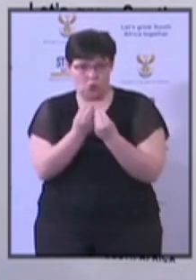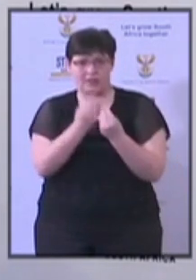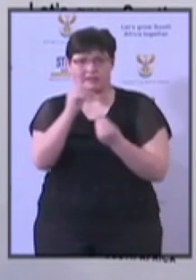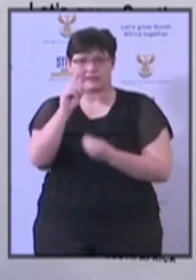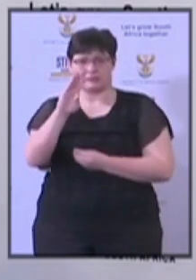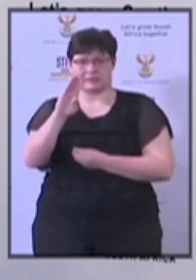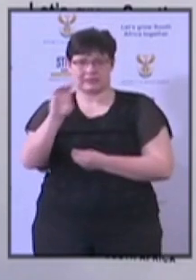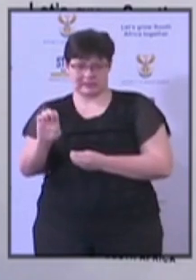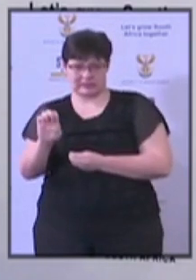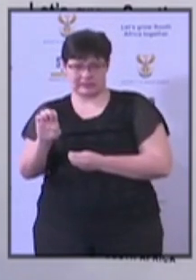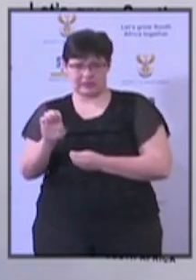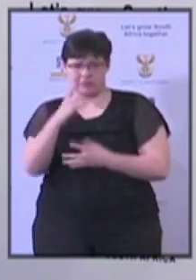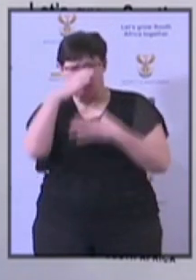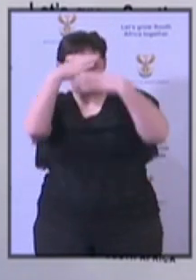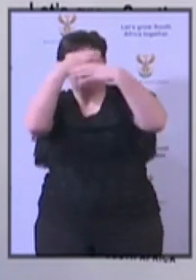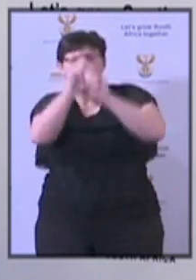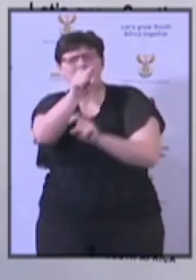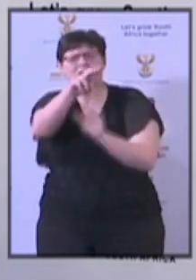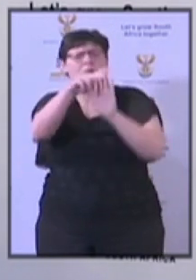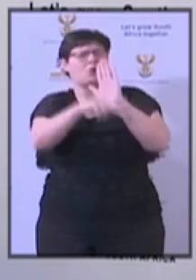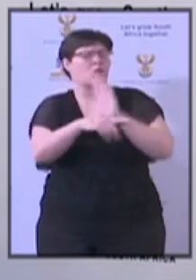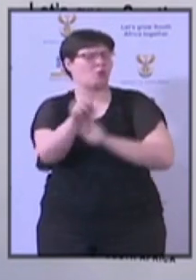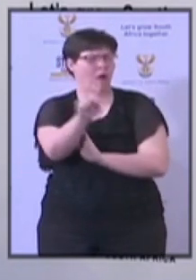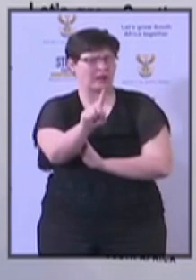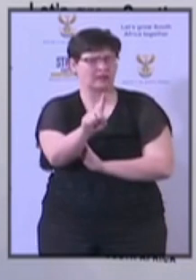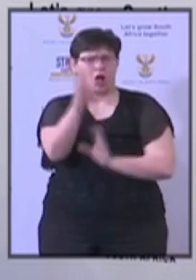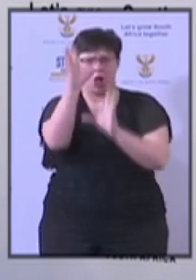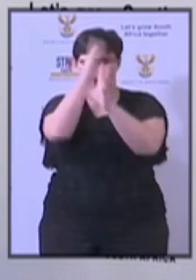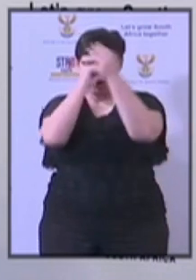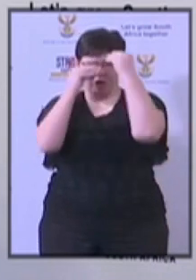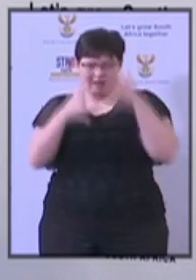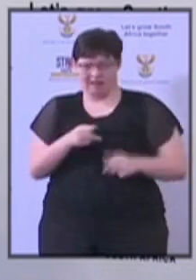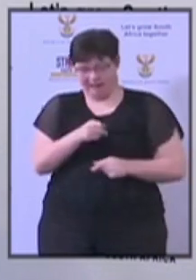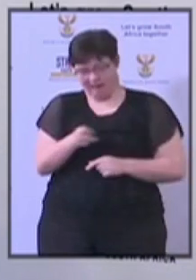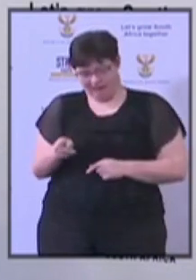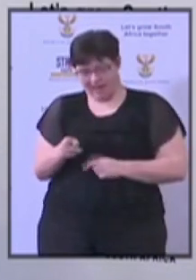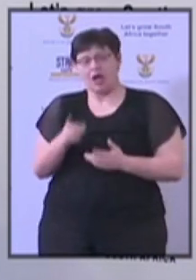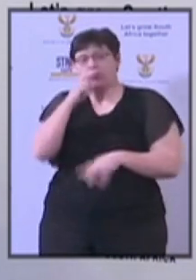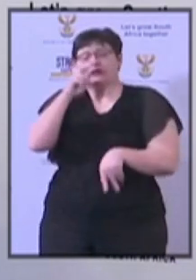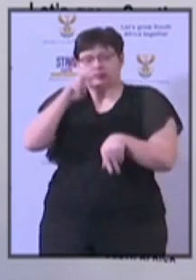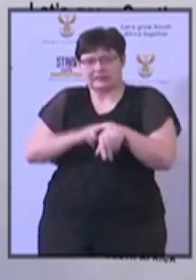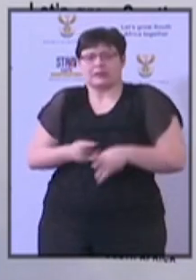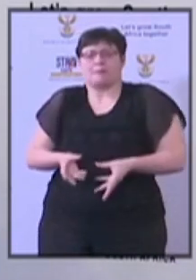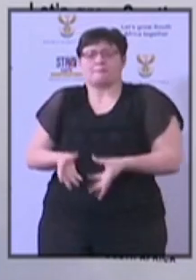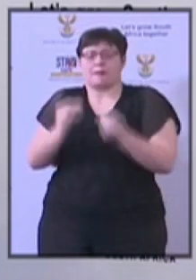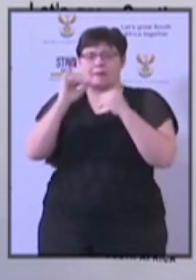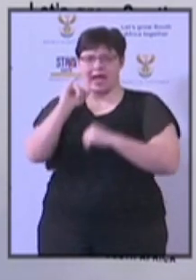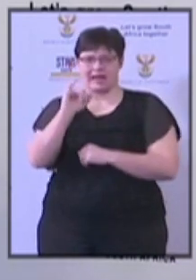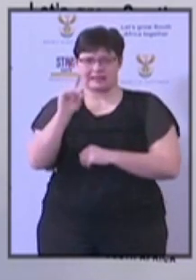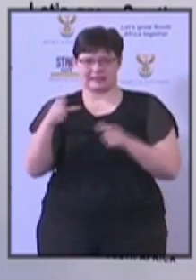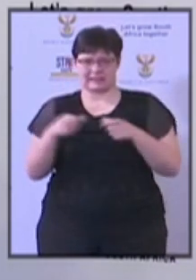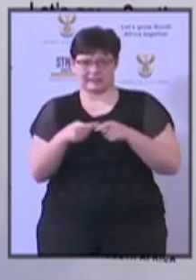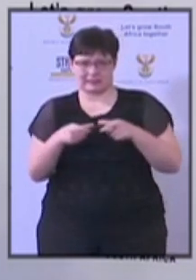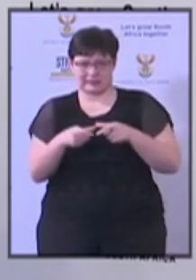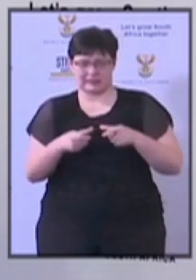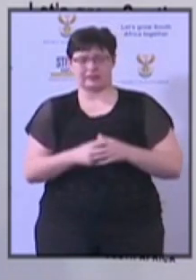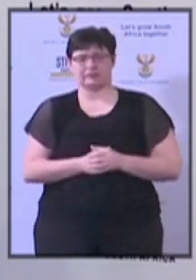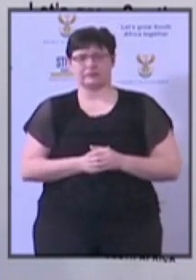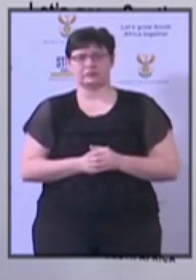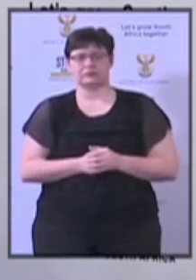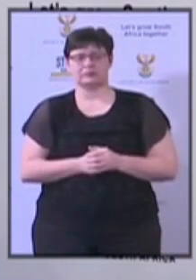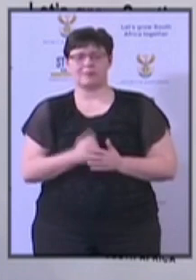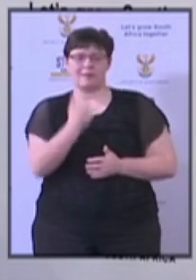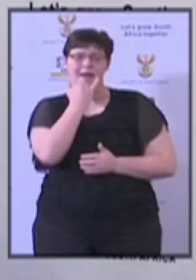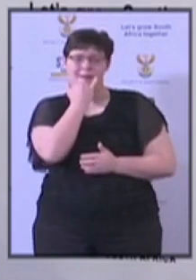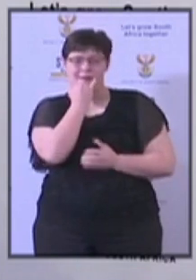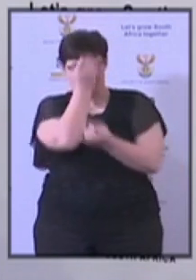focused specifically on learners to assist them to get their identity documents. I'm pleased to announce that in